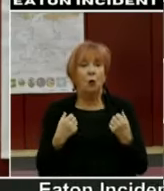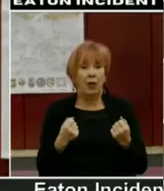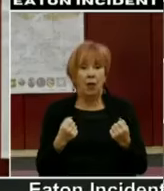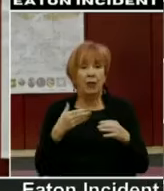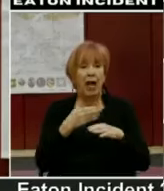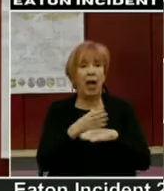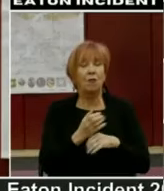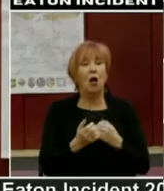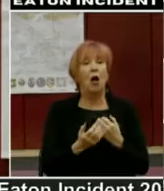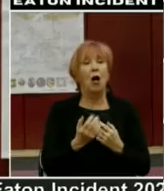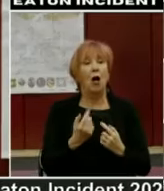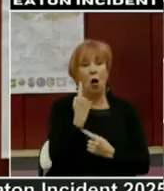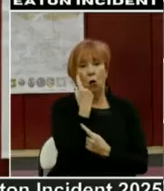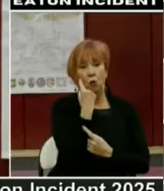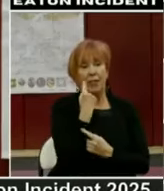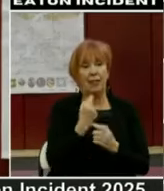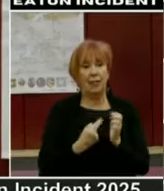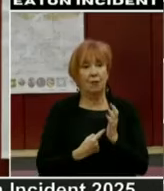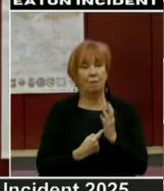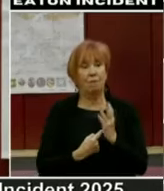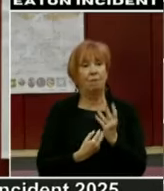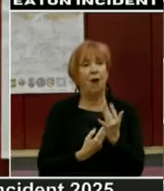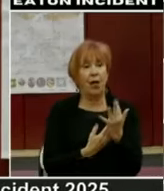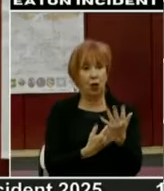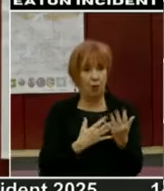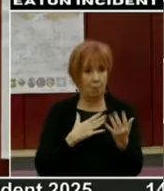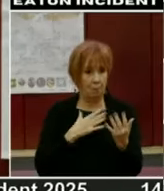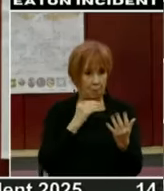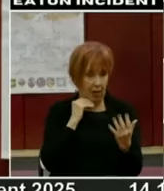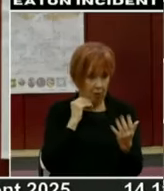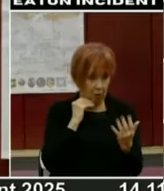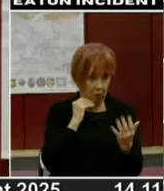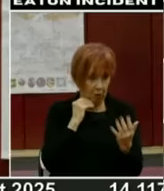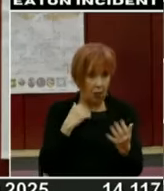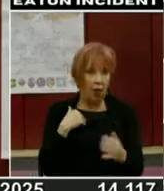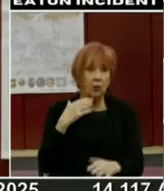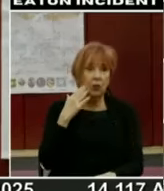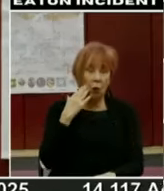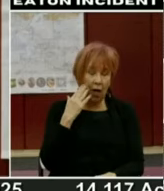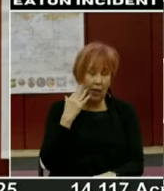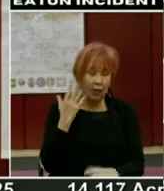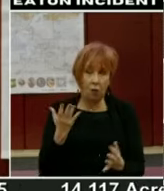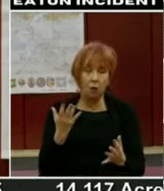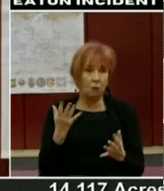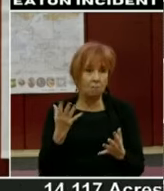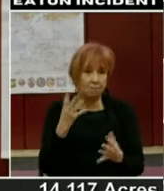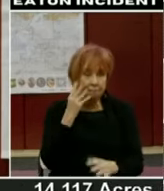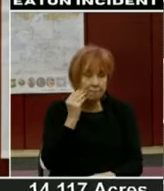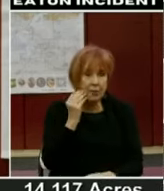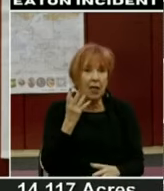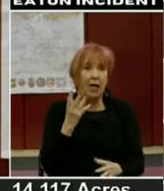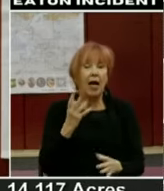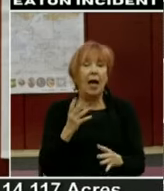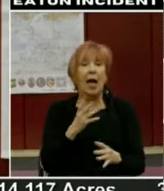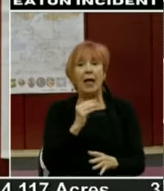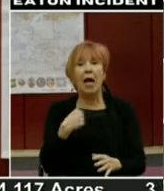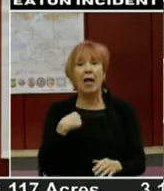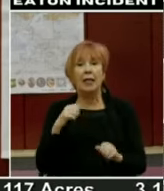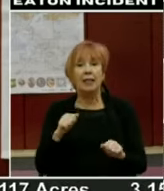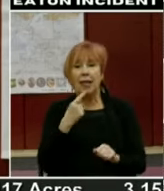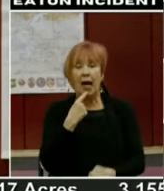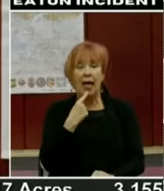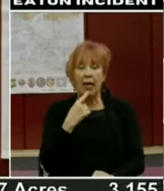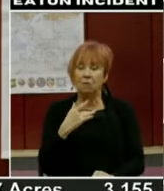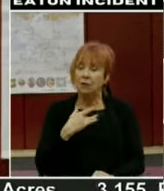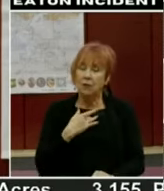a recent fire in the Camarillo area. So I know what it takes. I know, I at least can say, I have deep feeling for